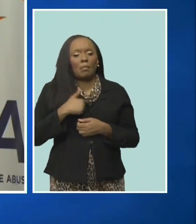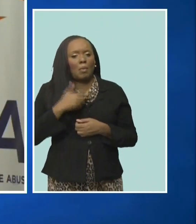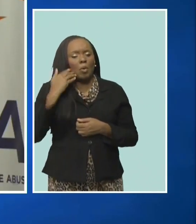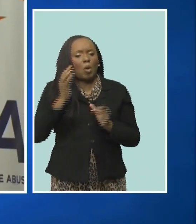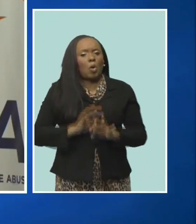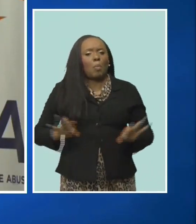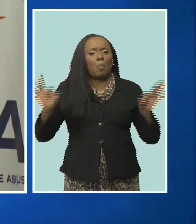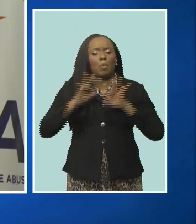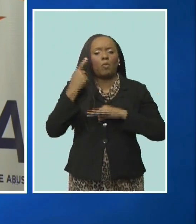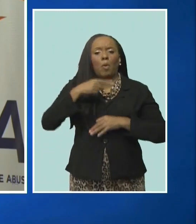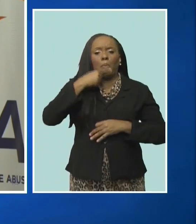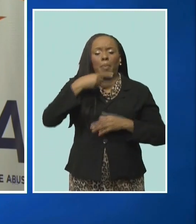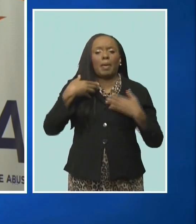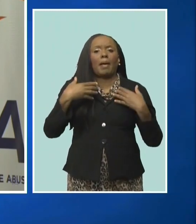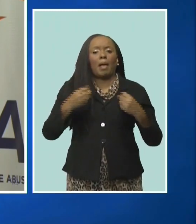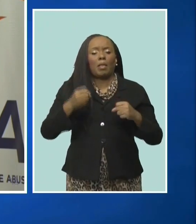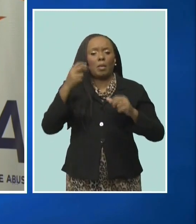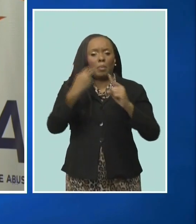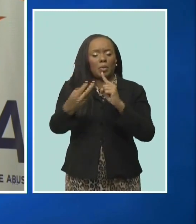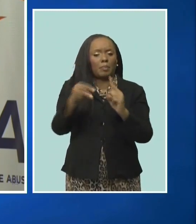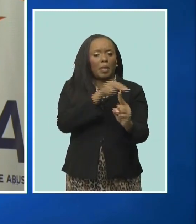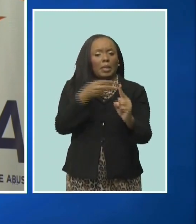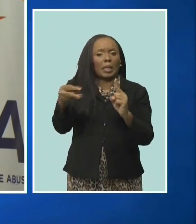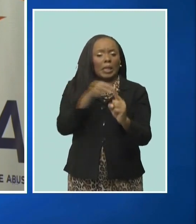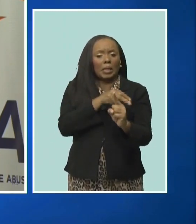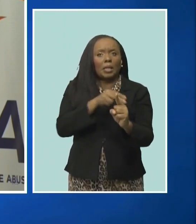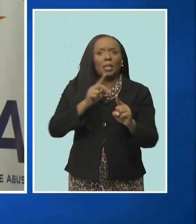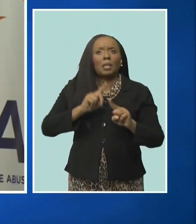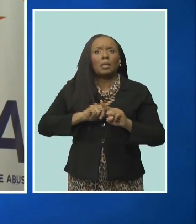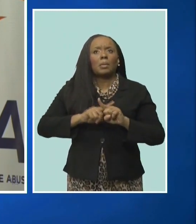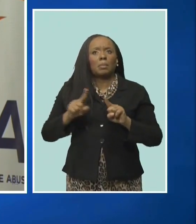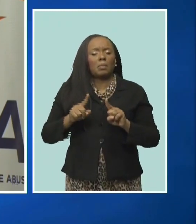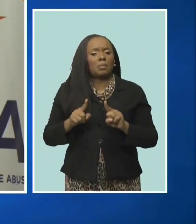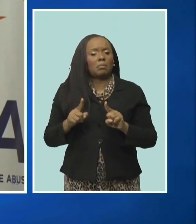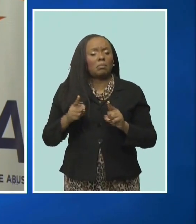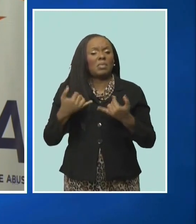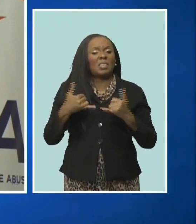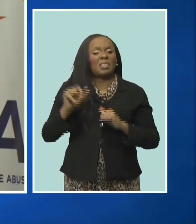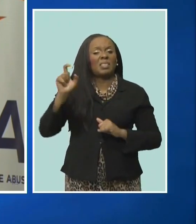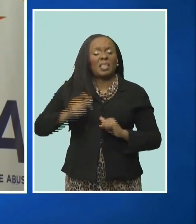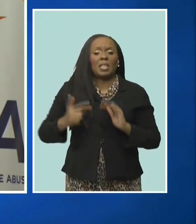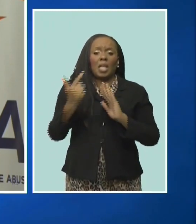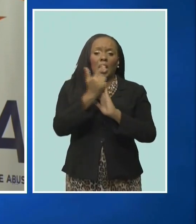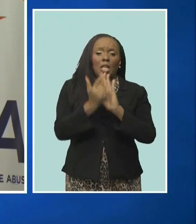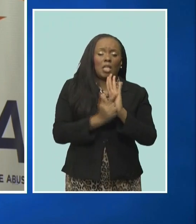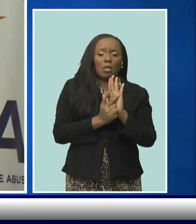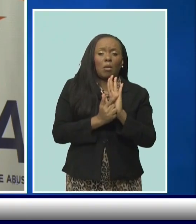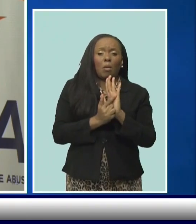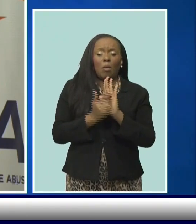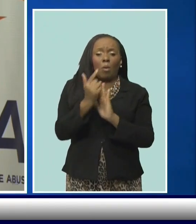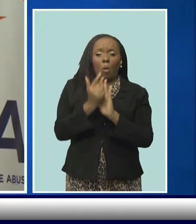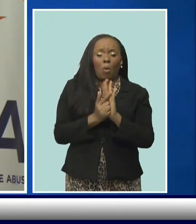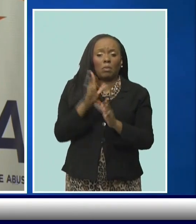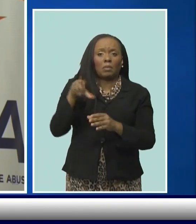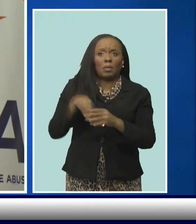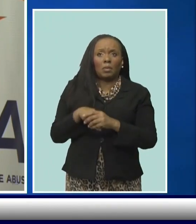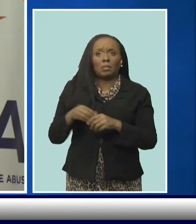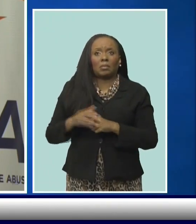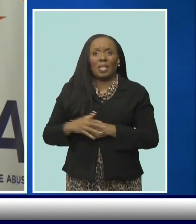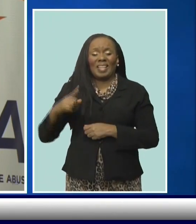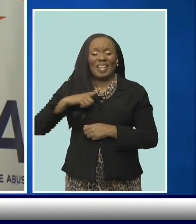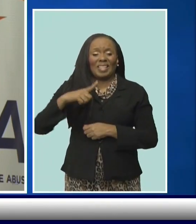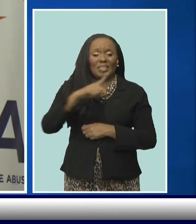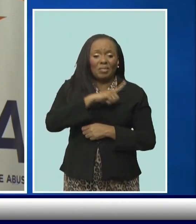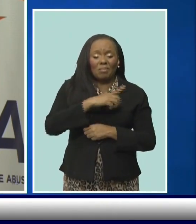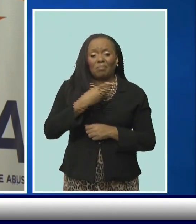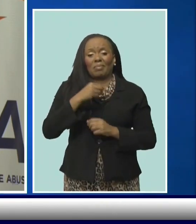important to emphasize that this does not mean disregarding the legal landscape. Legislative reform in the area of drugs and the drug trade